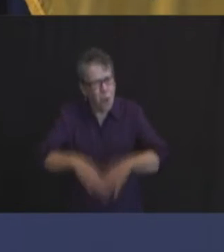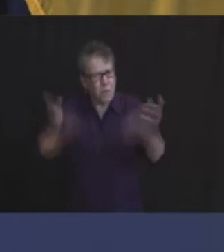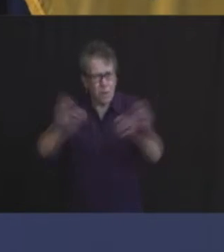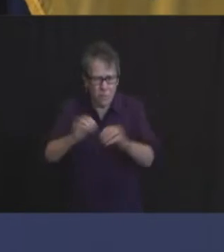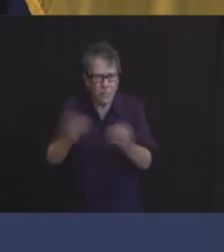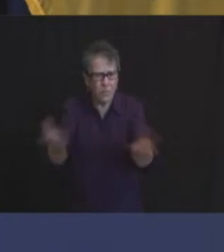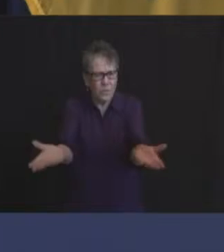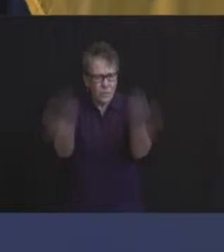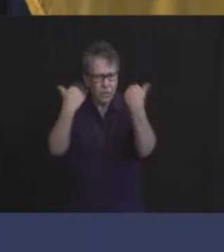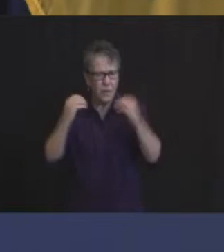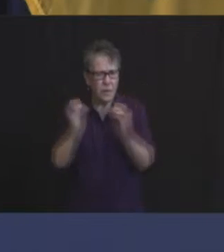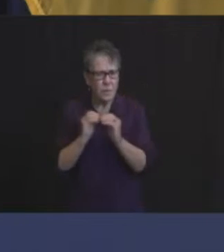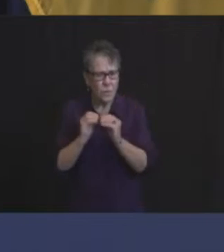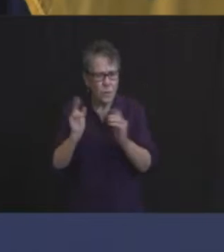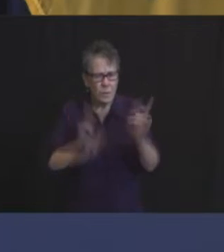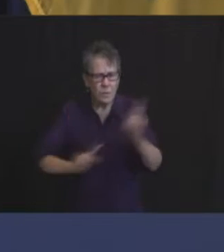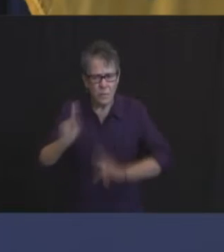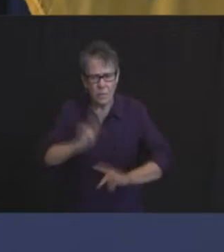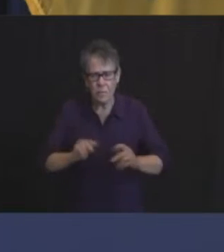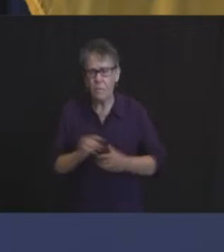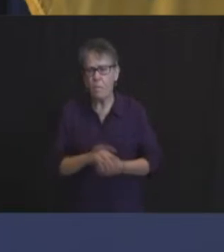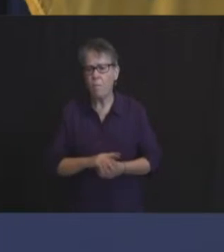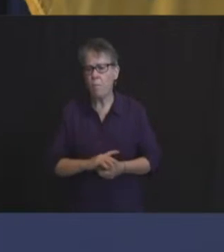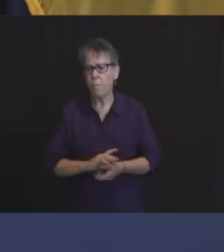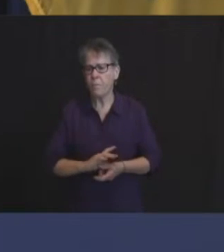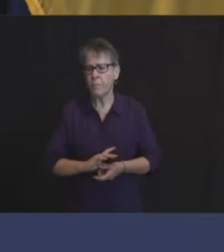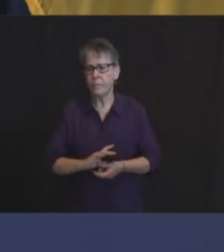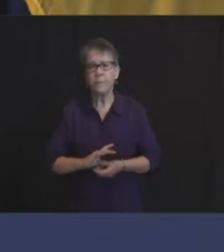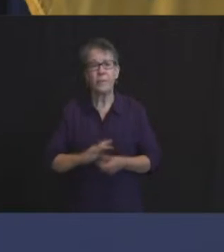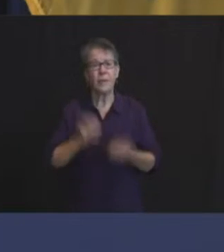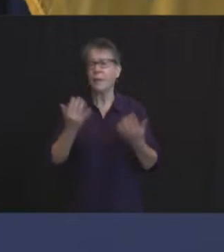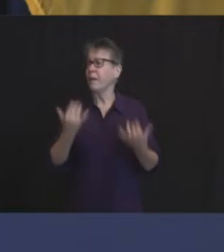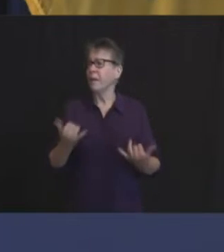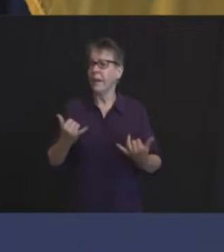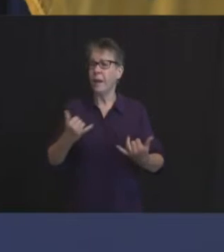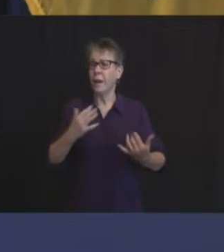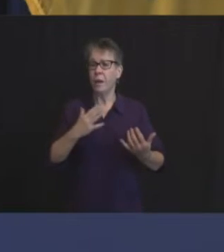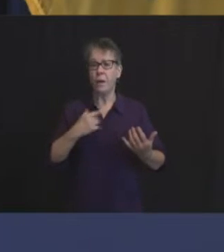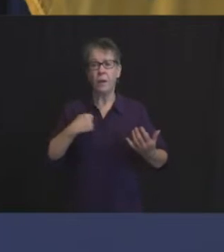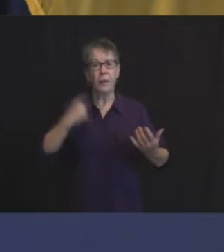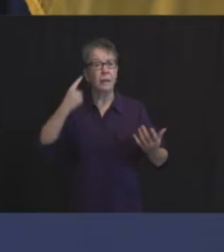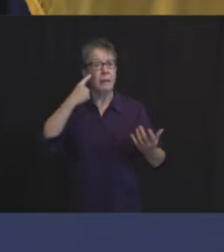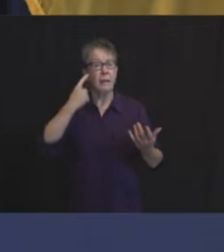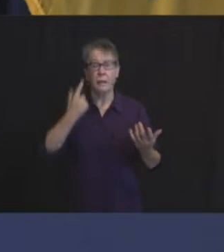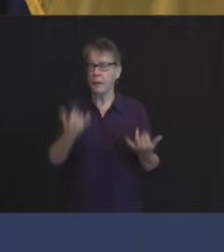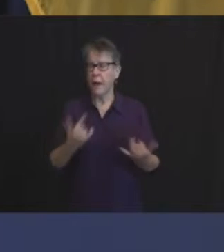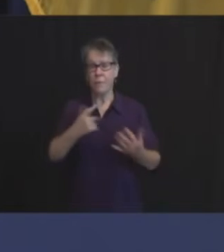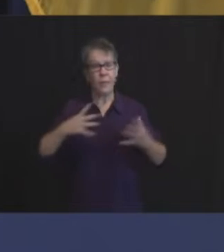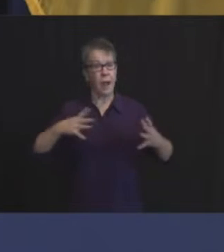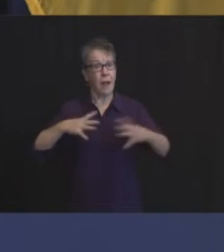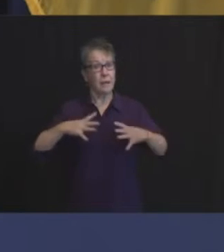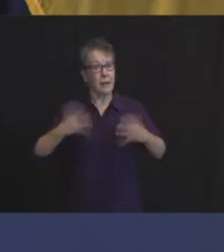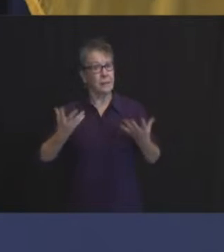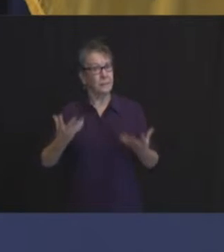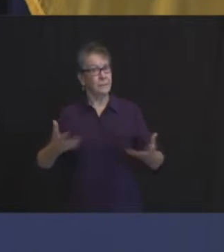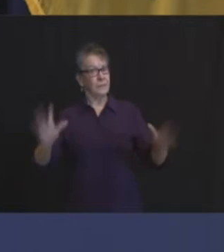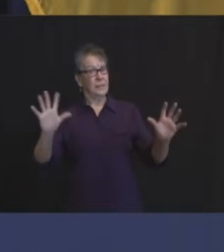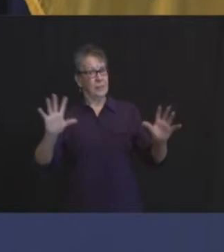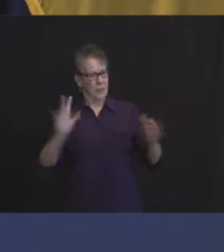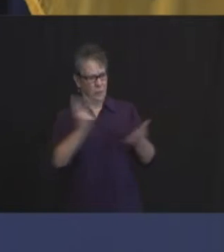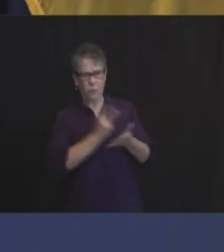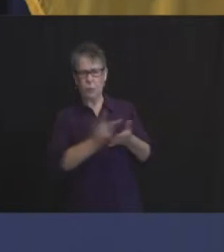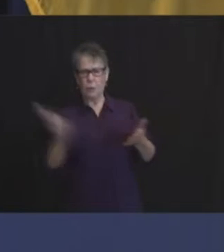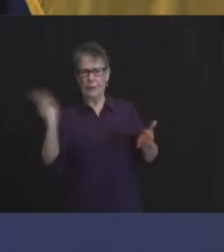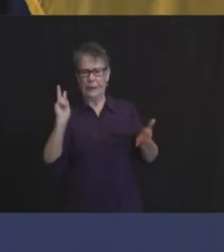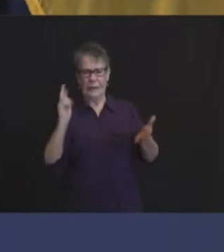weather, unfortunately, being cold in the middle of January is a negative data point, without question, and people letting their guard down doesn't